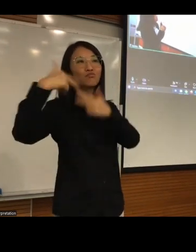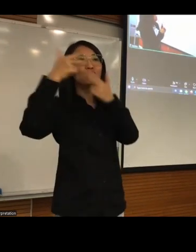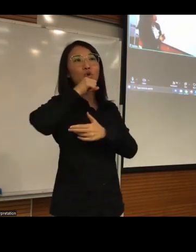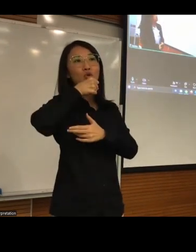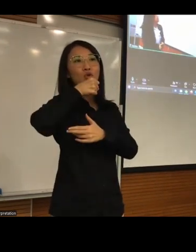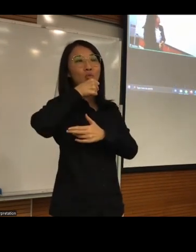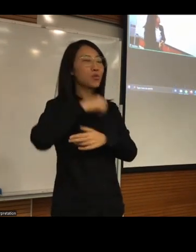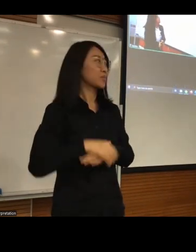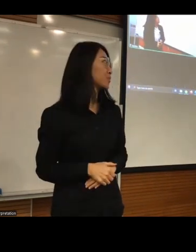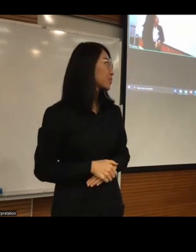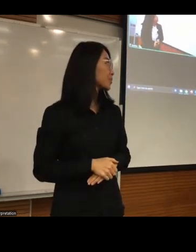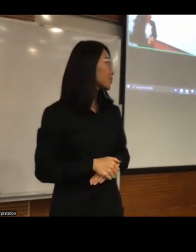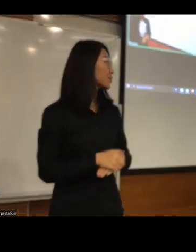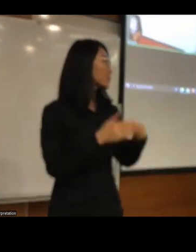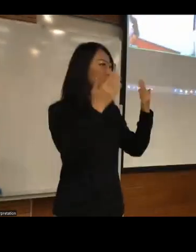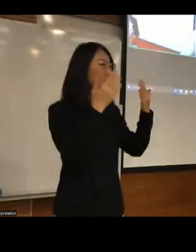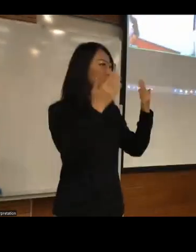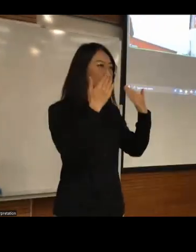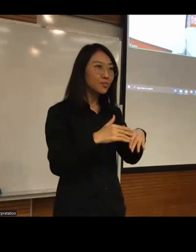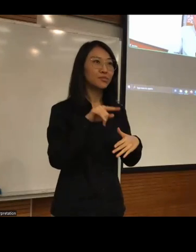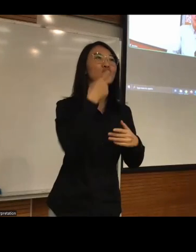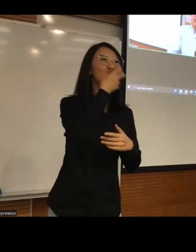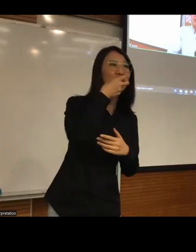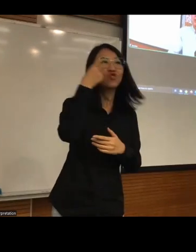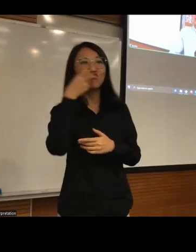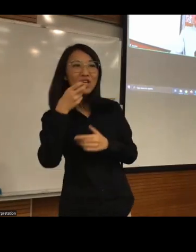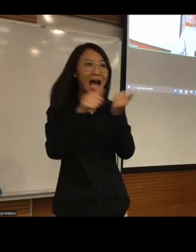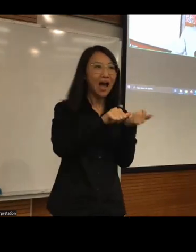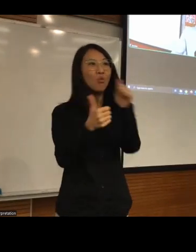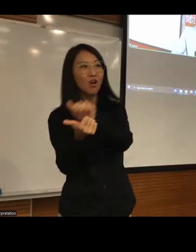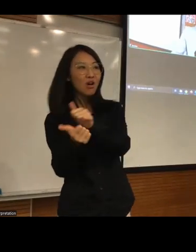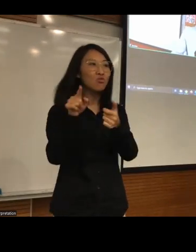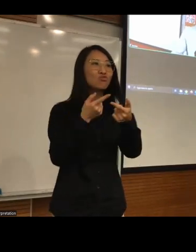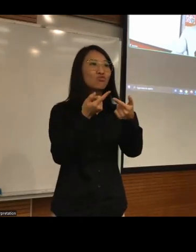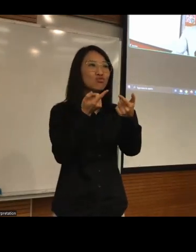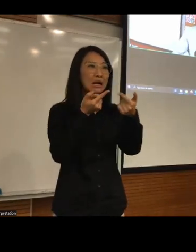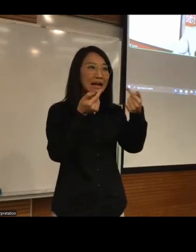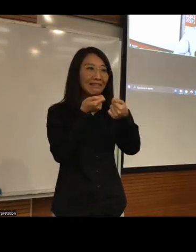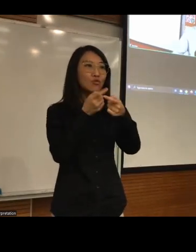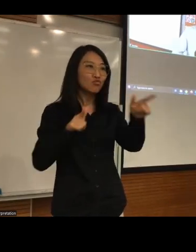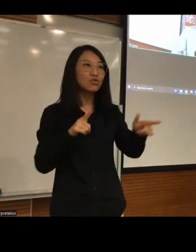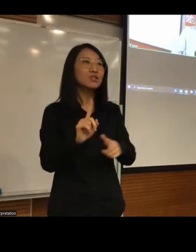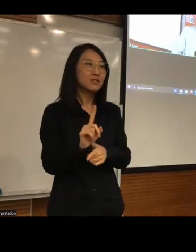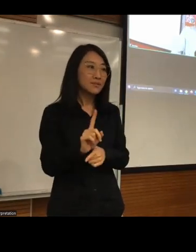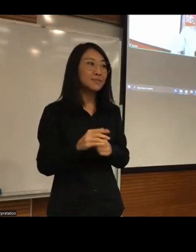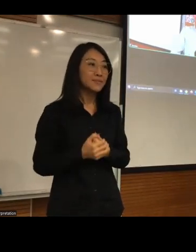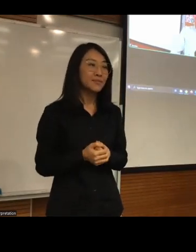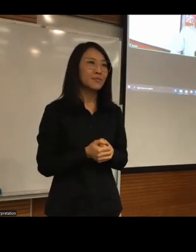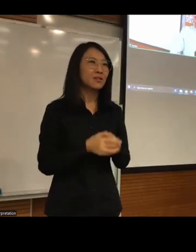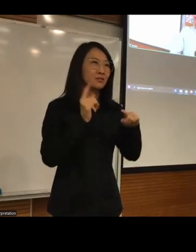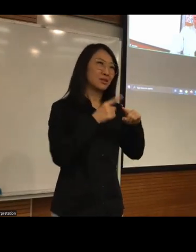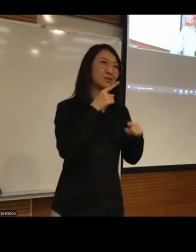Yeah. Yes, dependency distance is something very interesting that I didn't know about. I discovered it reading